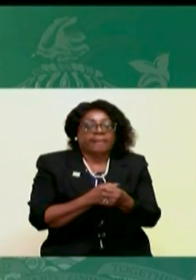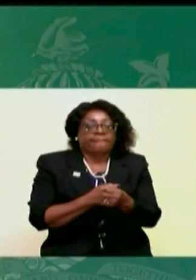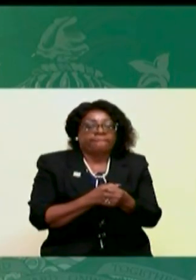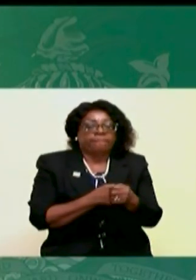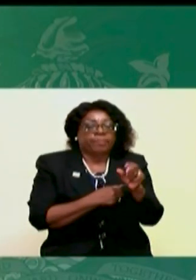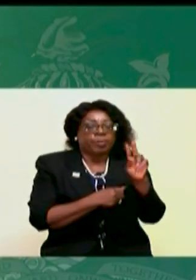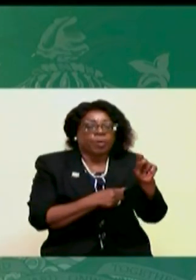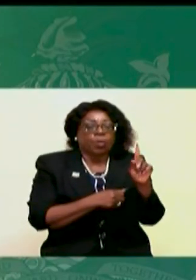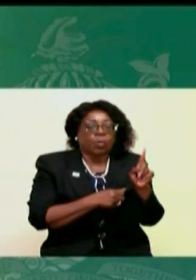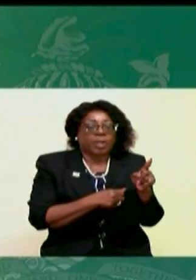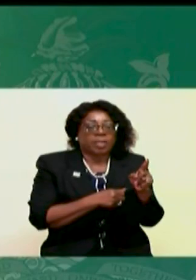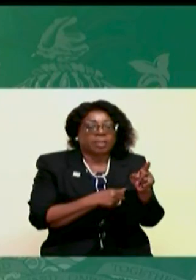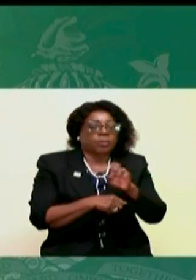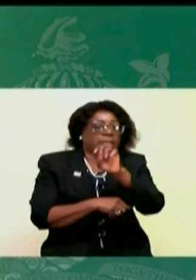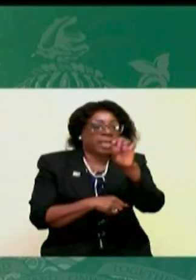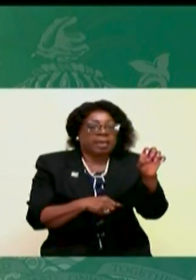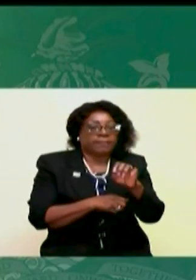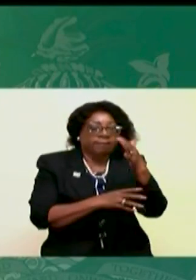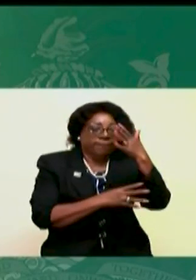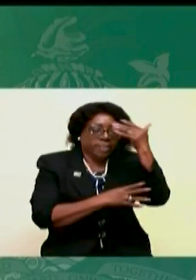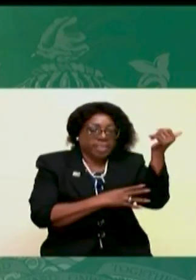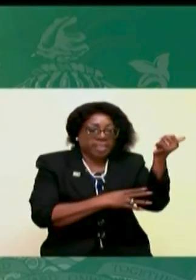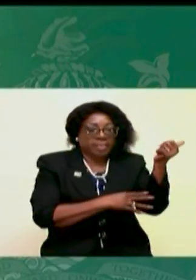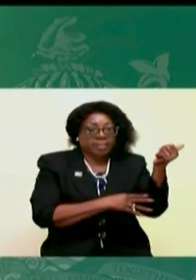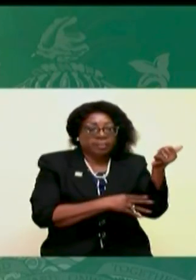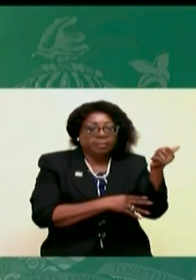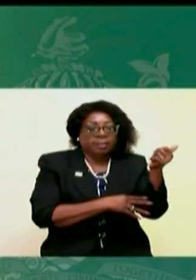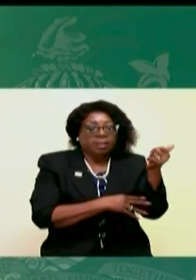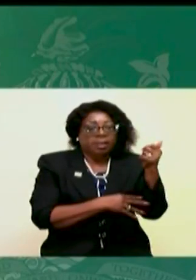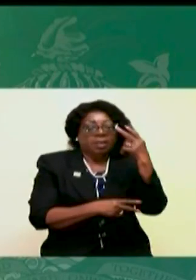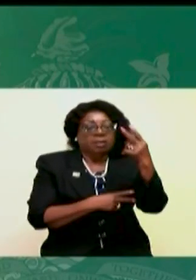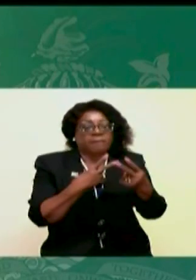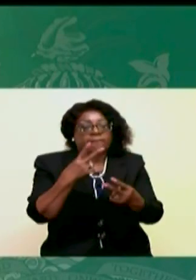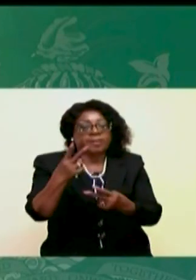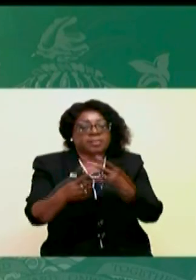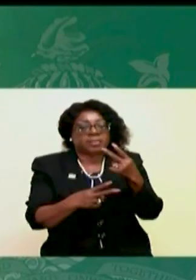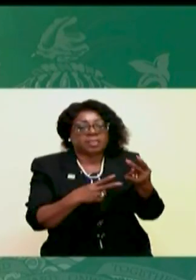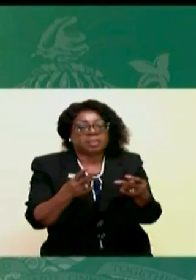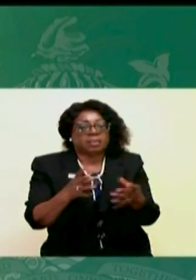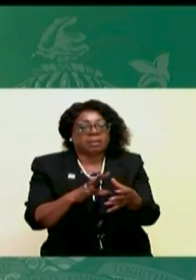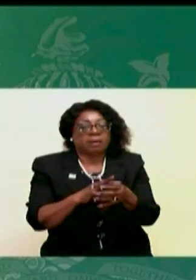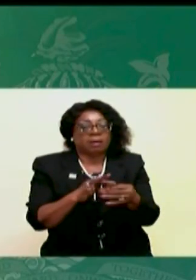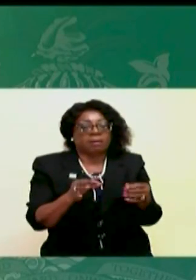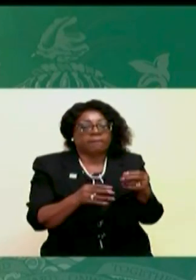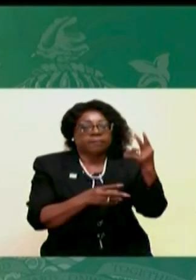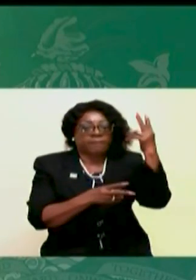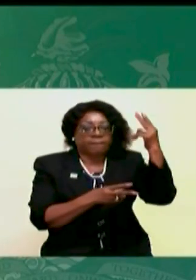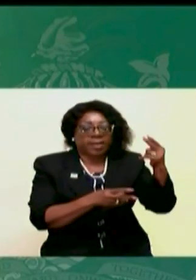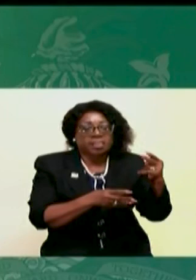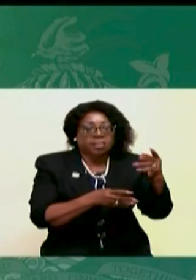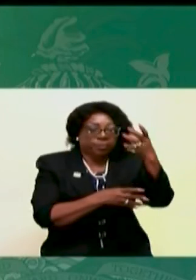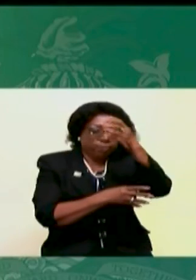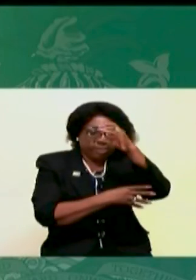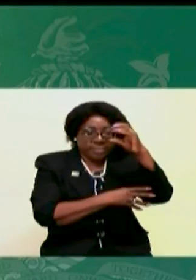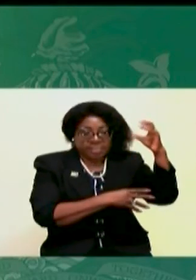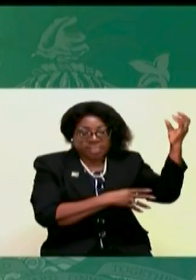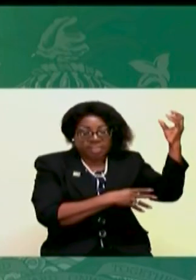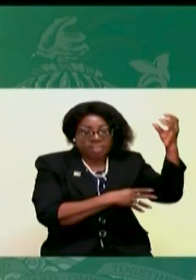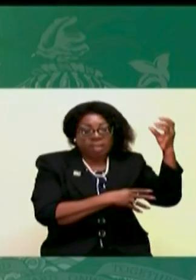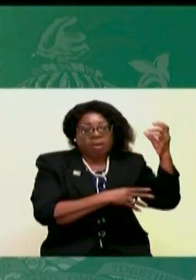No one will ever forget the visit of the Vice President of the United States of